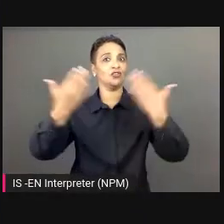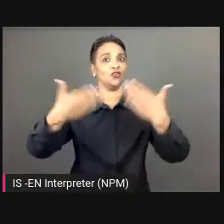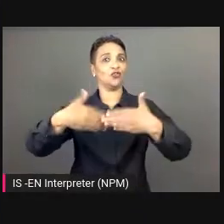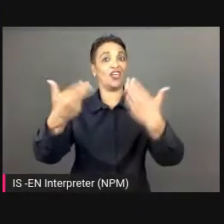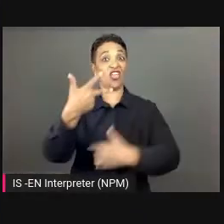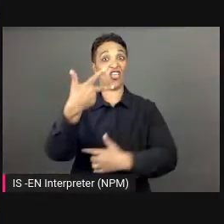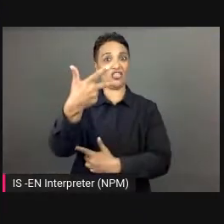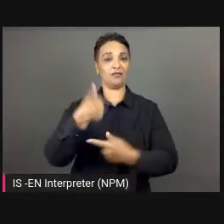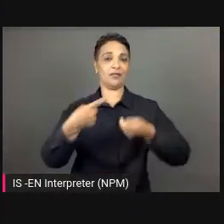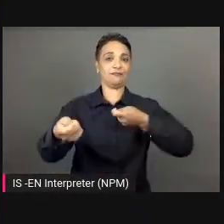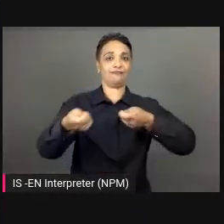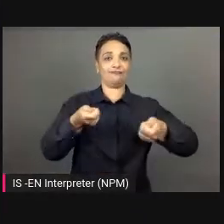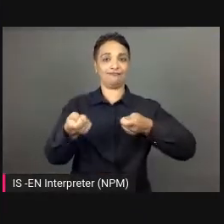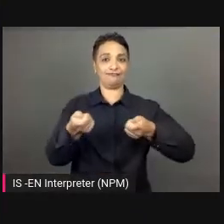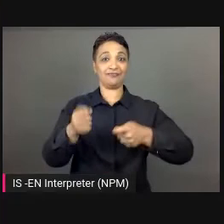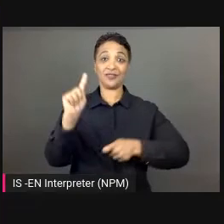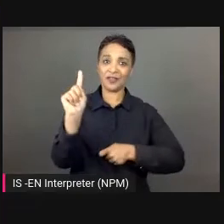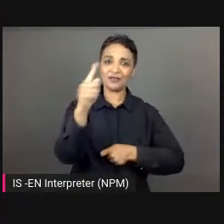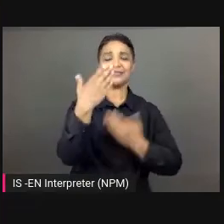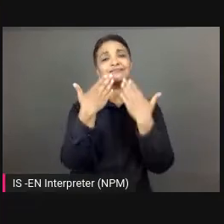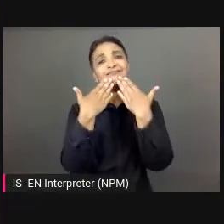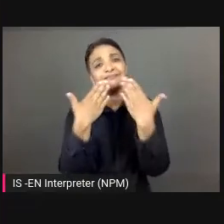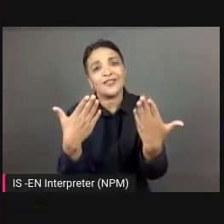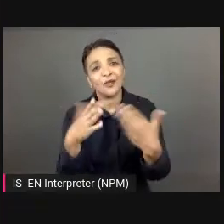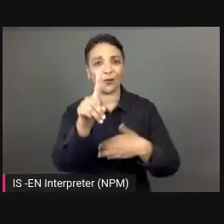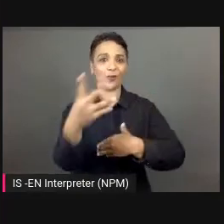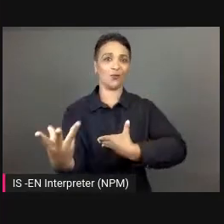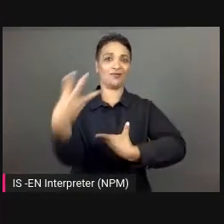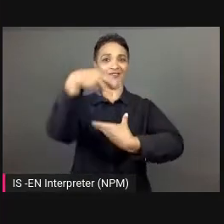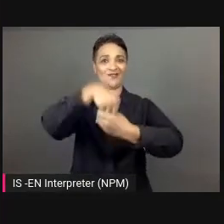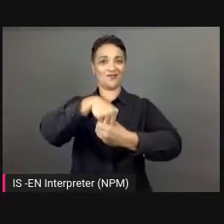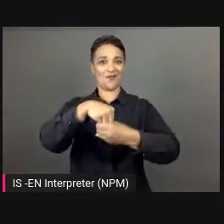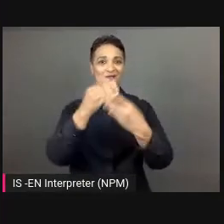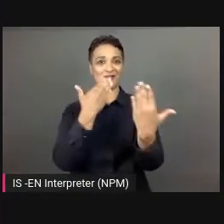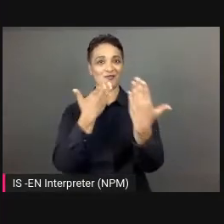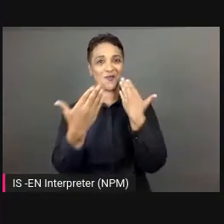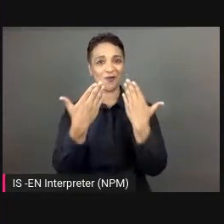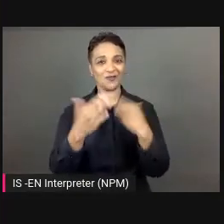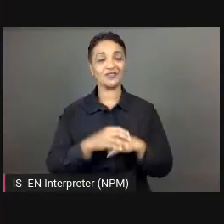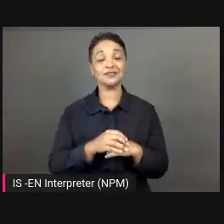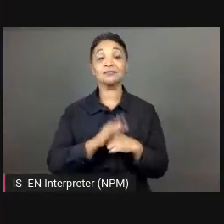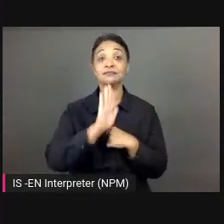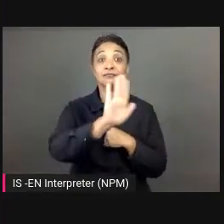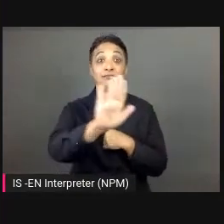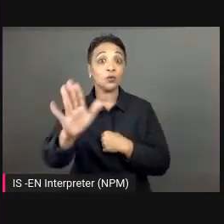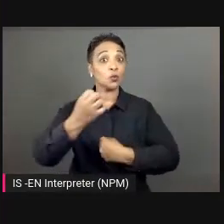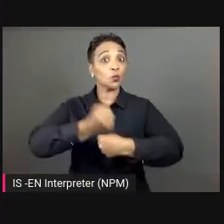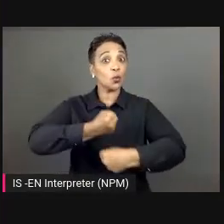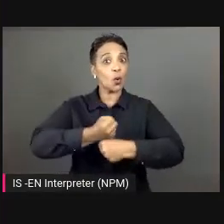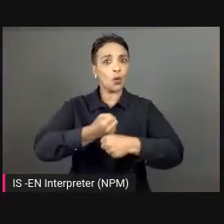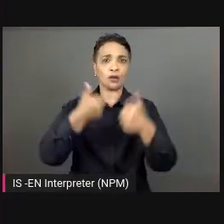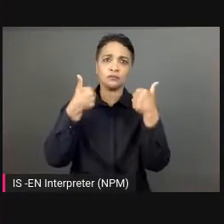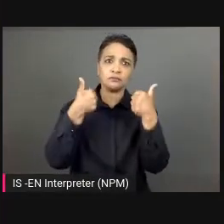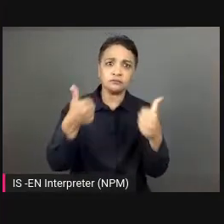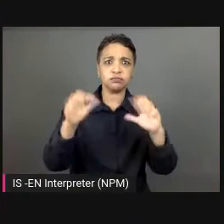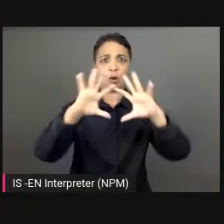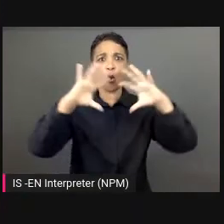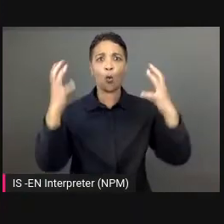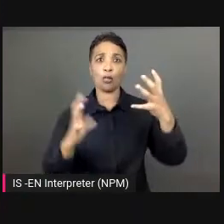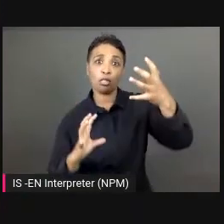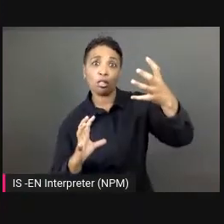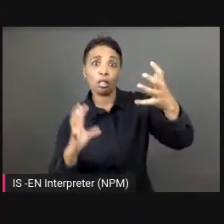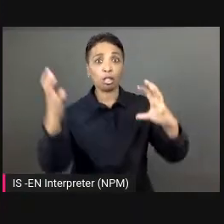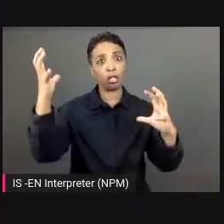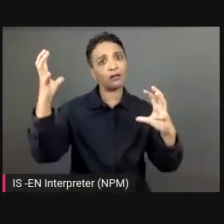like to thank you for taking the time to be with us today, and especially for the work that you do to make this world a better place.